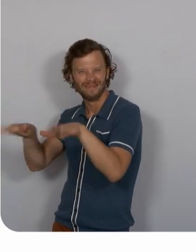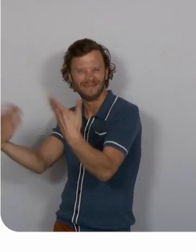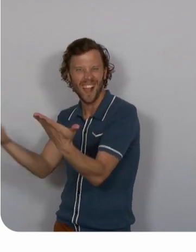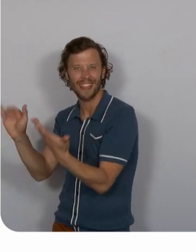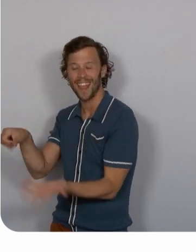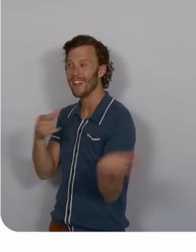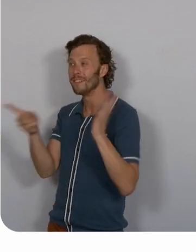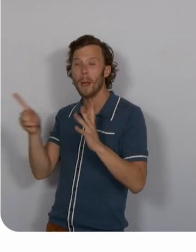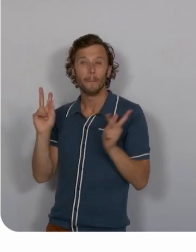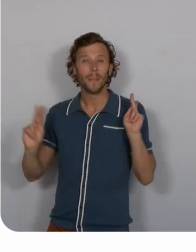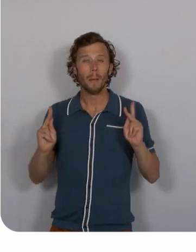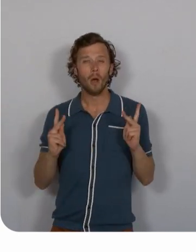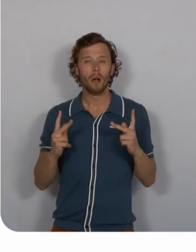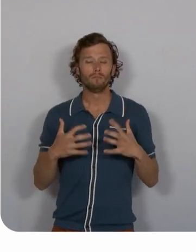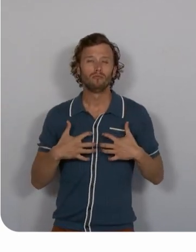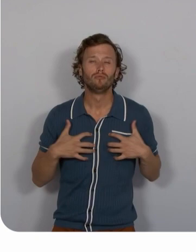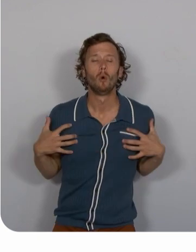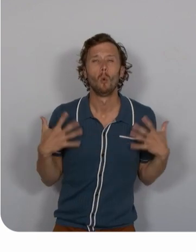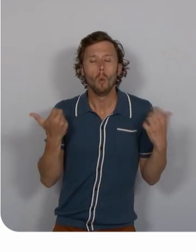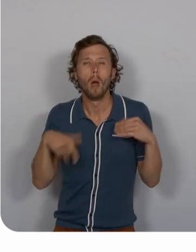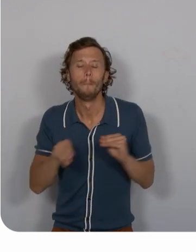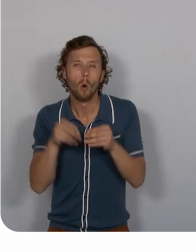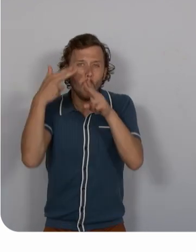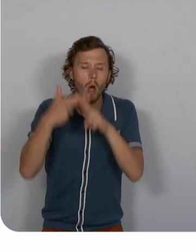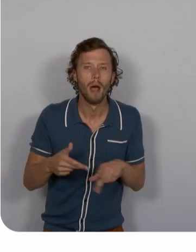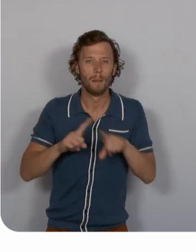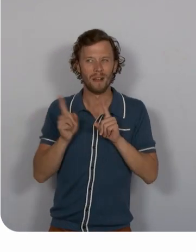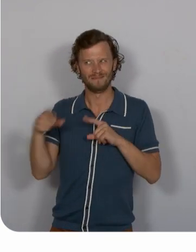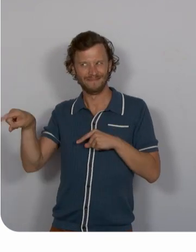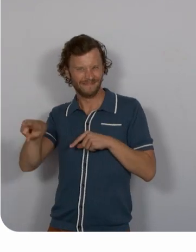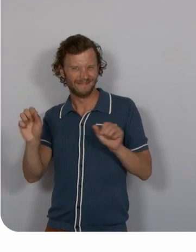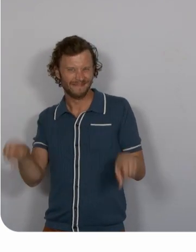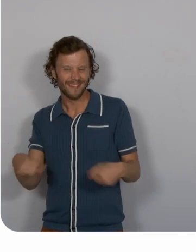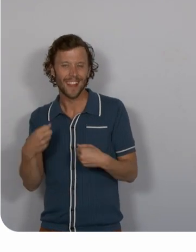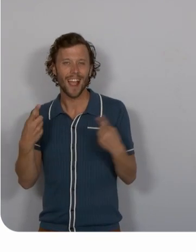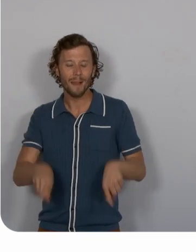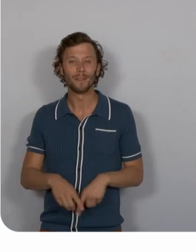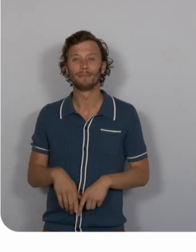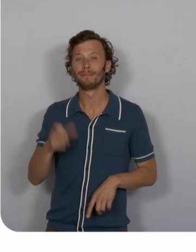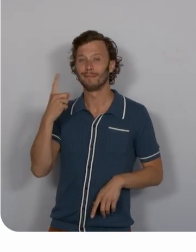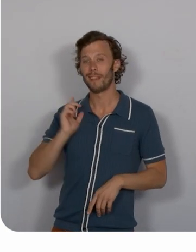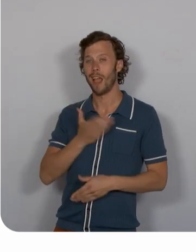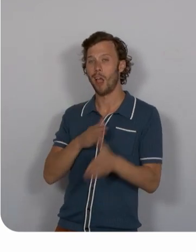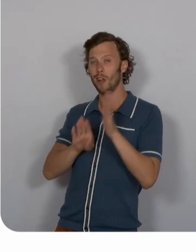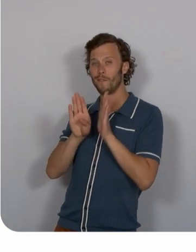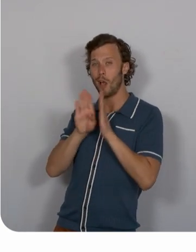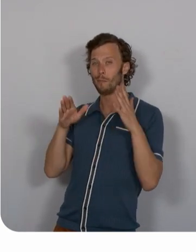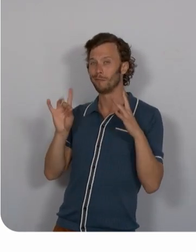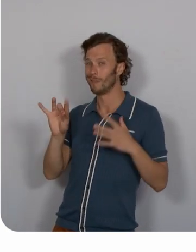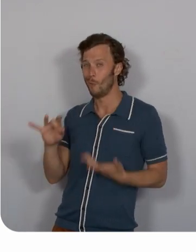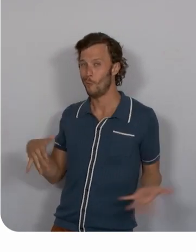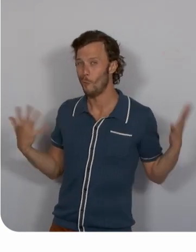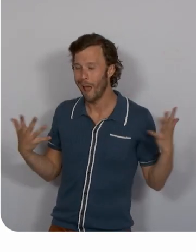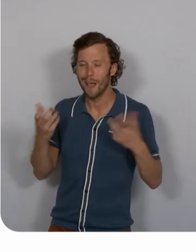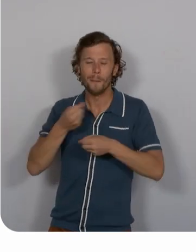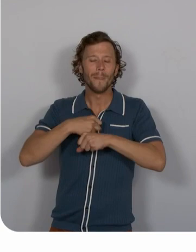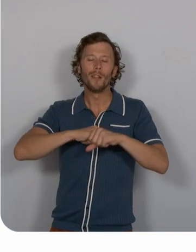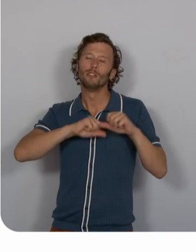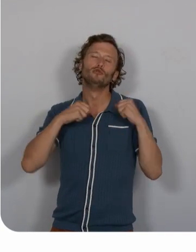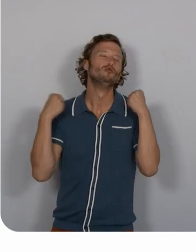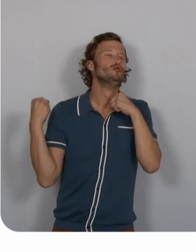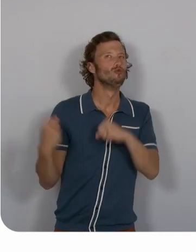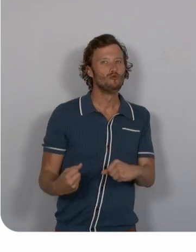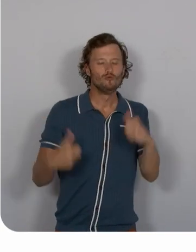titles. Quest developers have built the strongest VR ecosystem in the world.